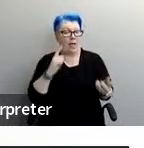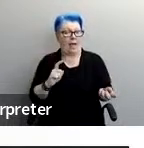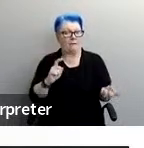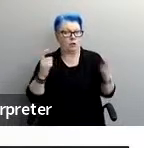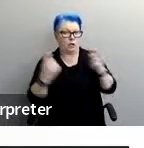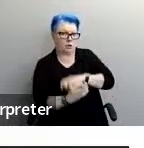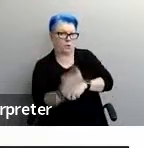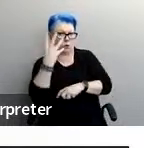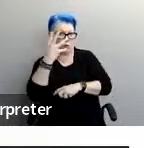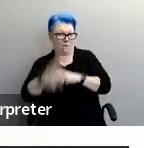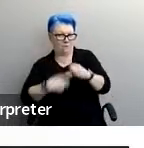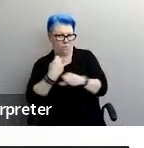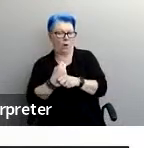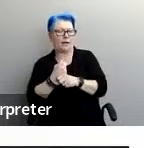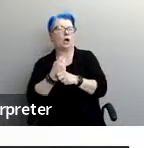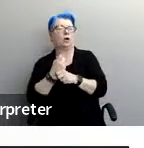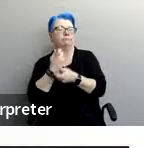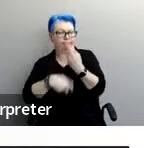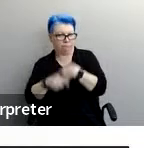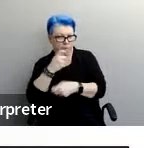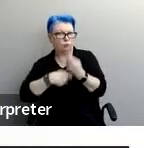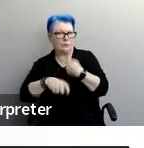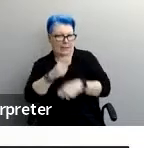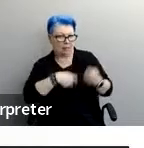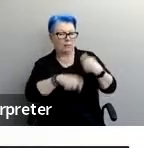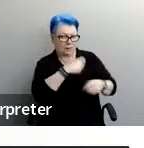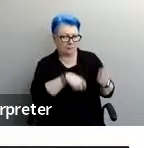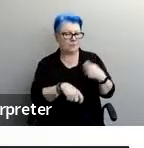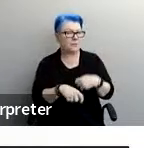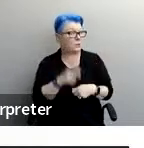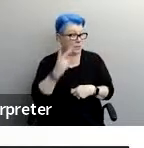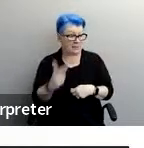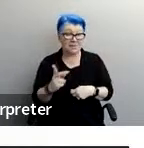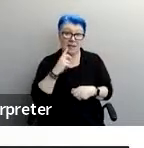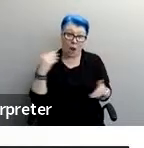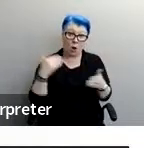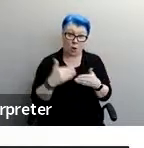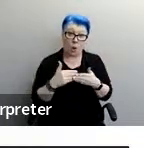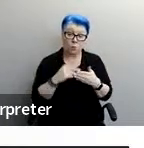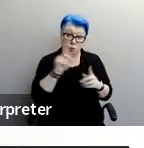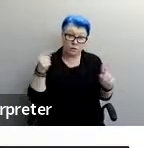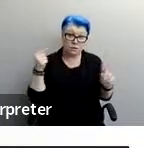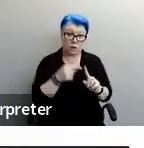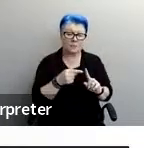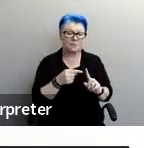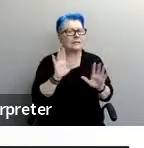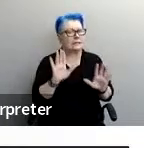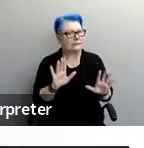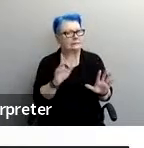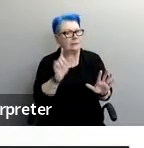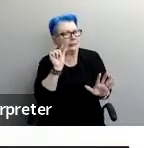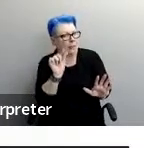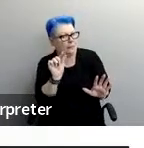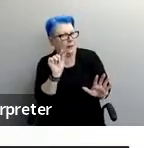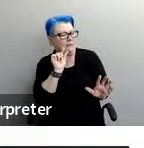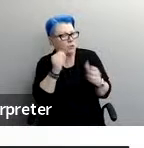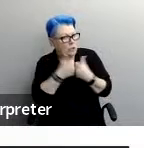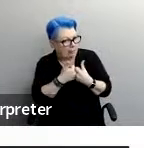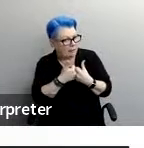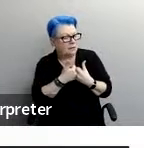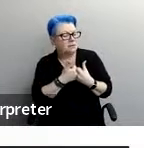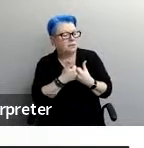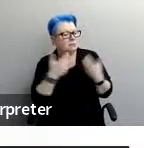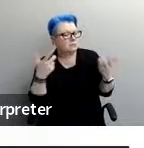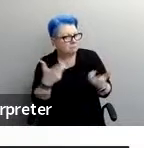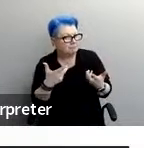cycle. What you'll see in this indicator here, they are close to their target. What has been a bit of a challenge in meeting that target